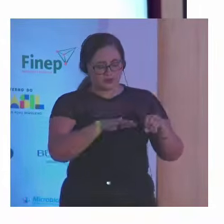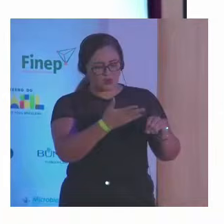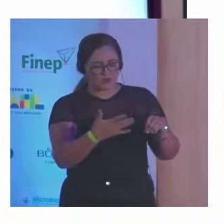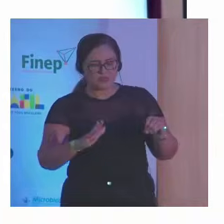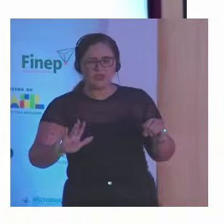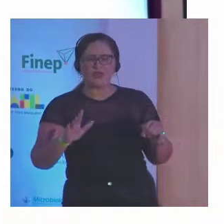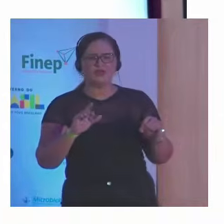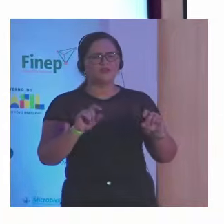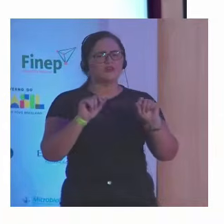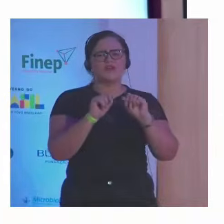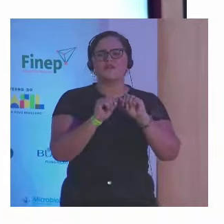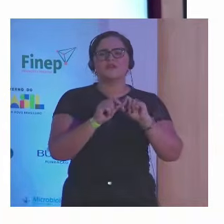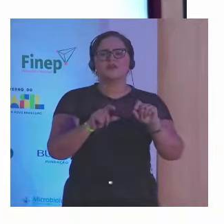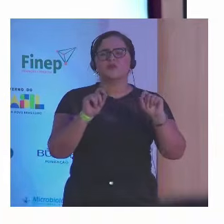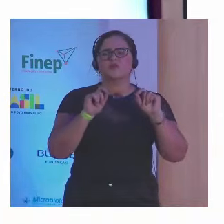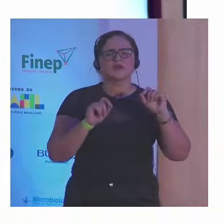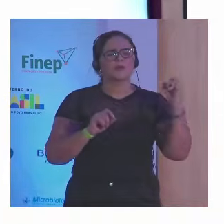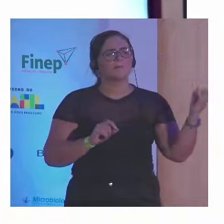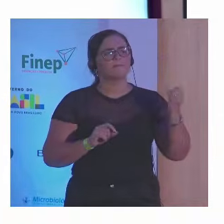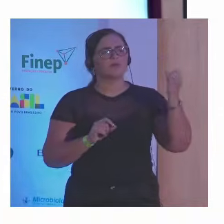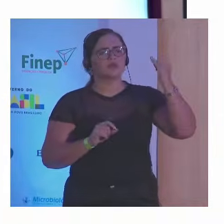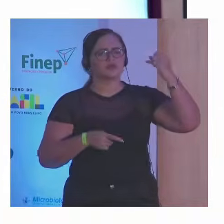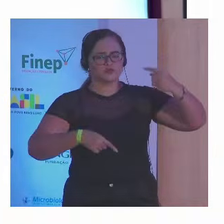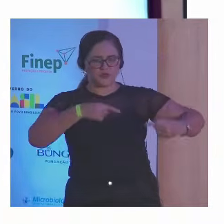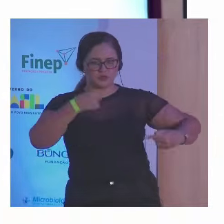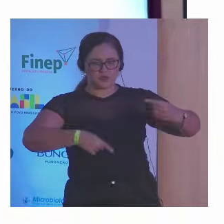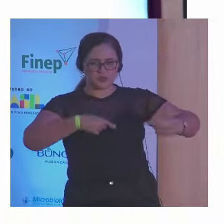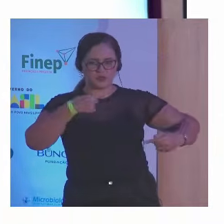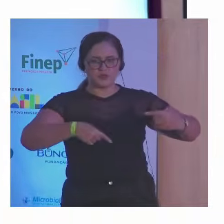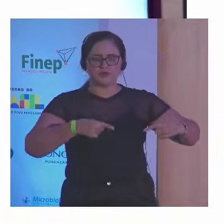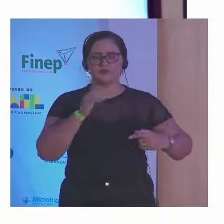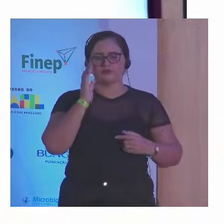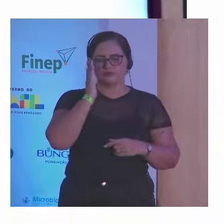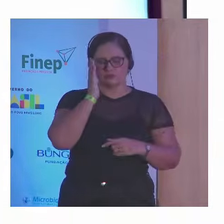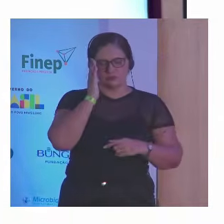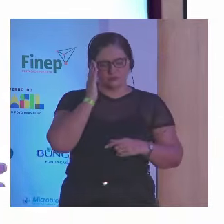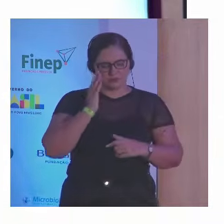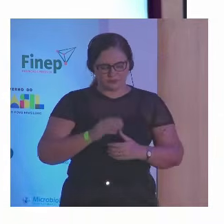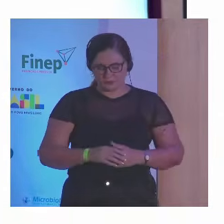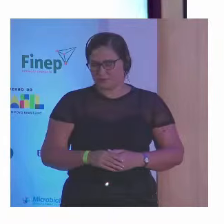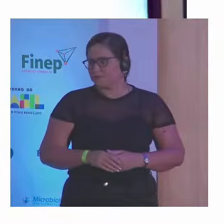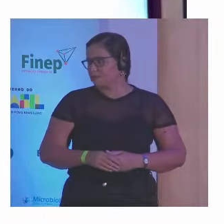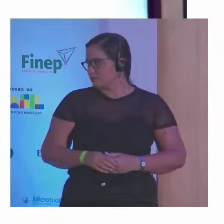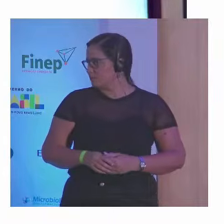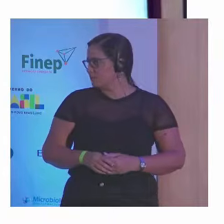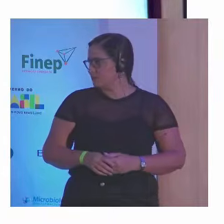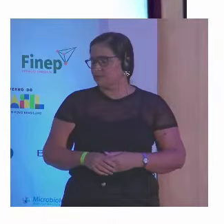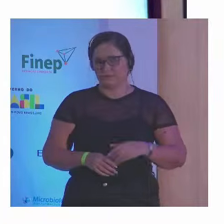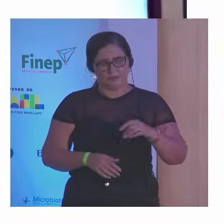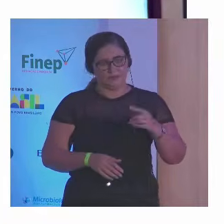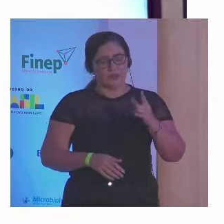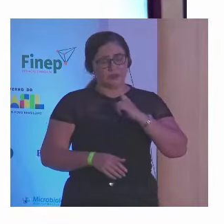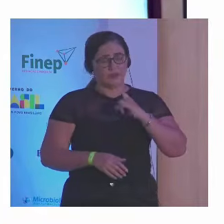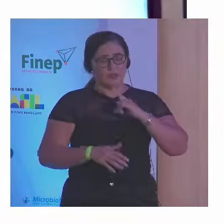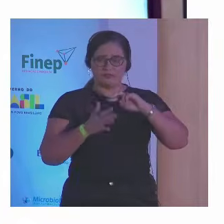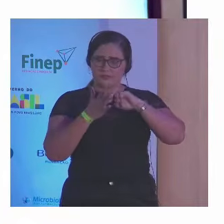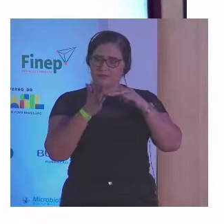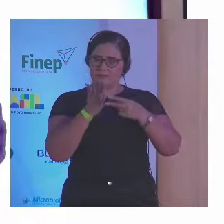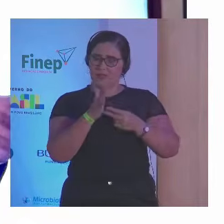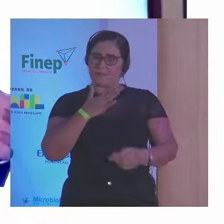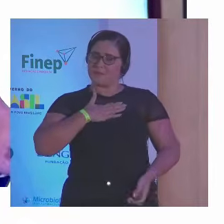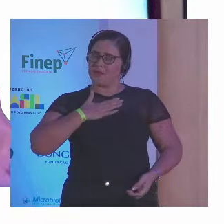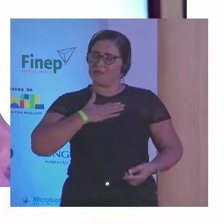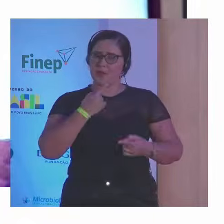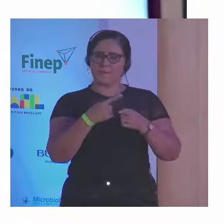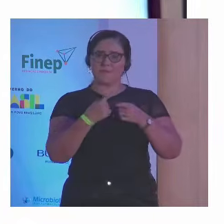what it is important for politicians. And this means something for me, because the Greek Parliament is